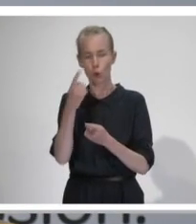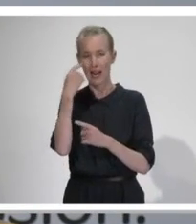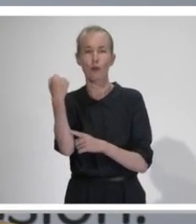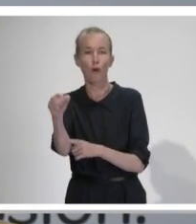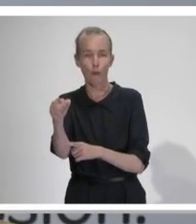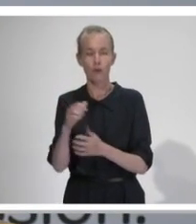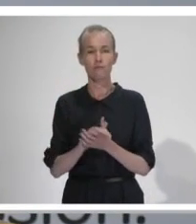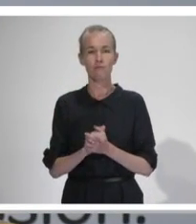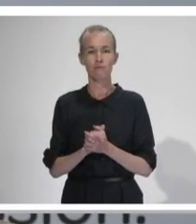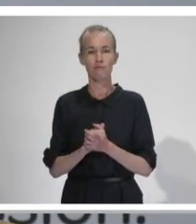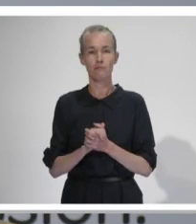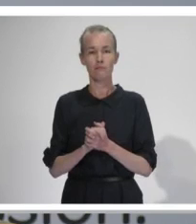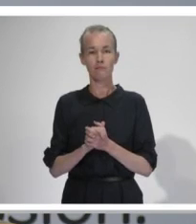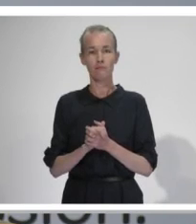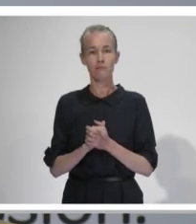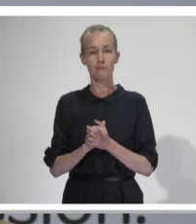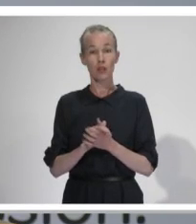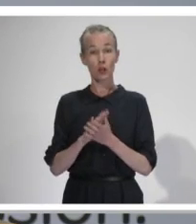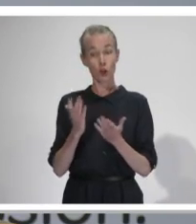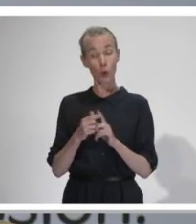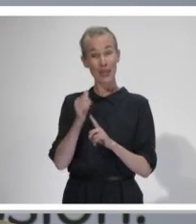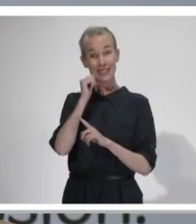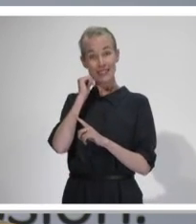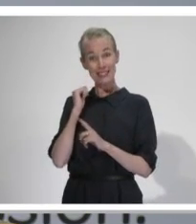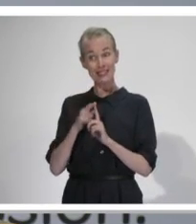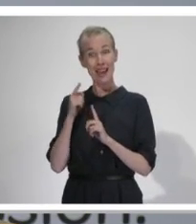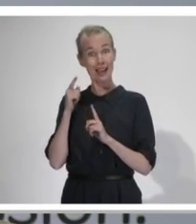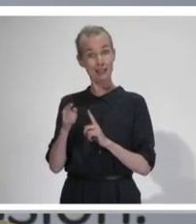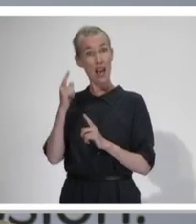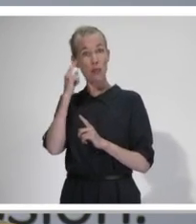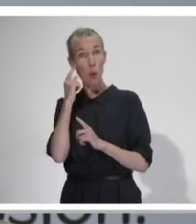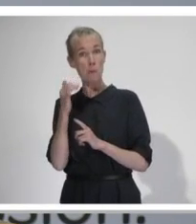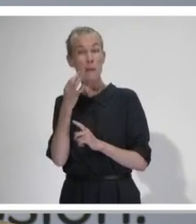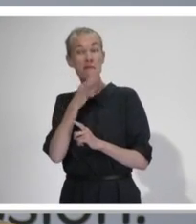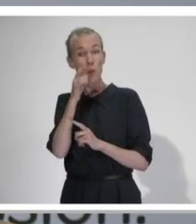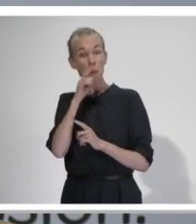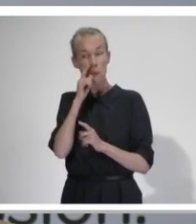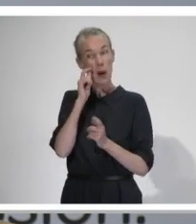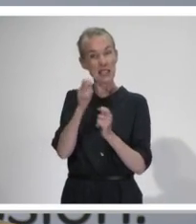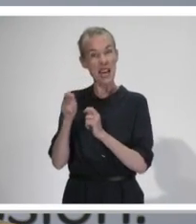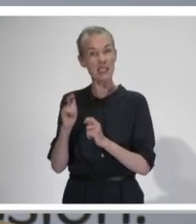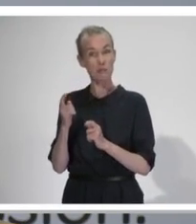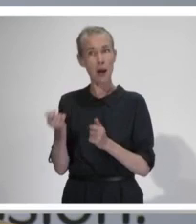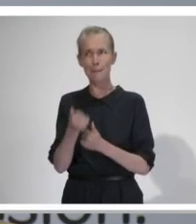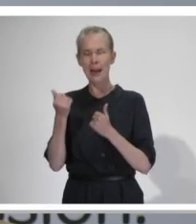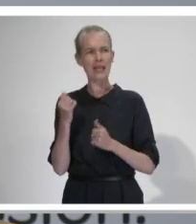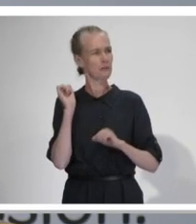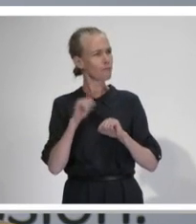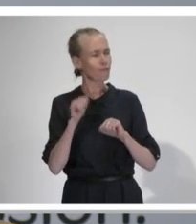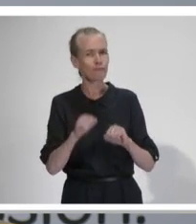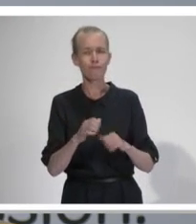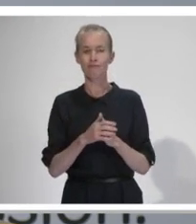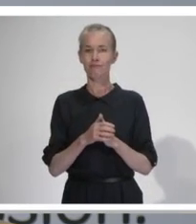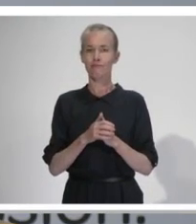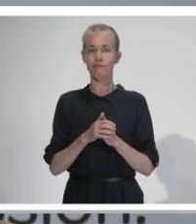demand. They actually took more swabs than they'd been anticipating taking. It was a random sample of people